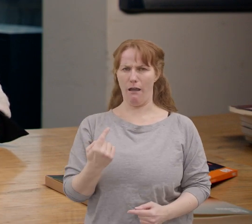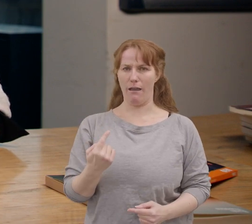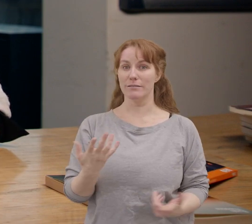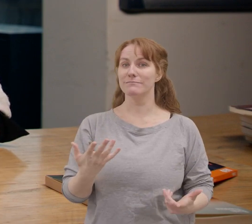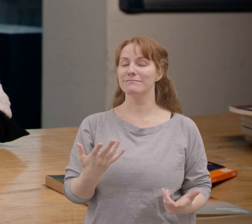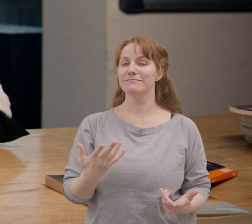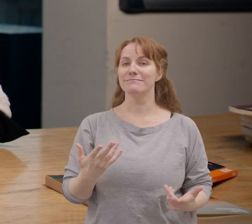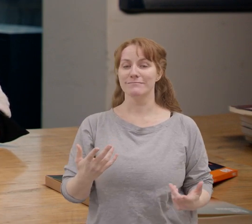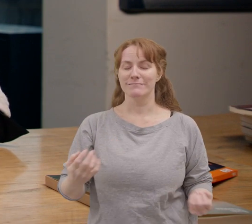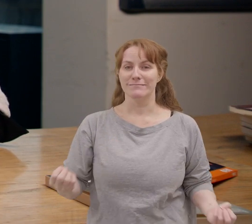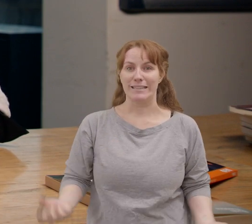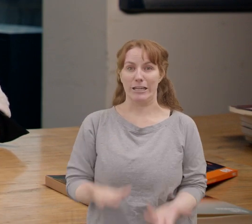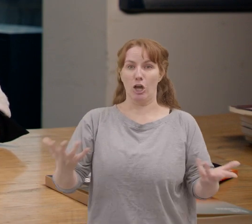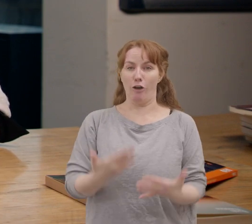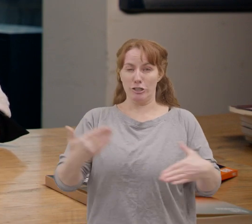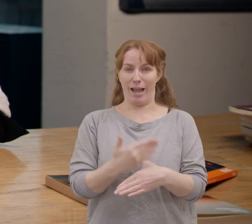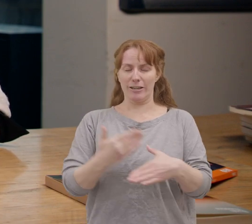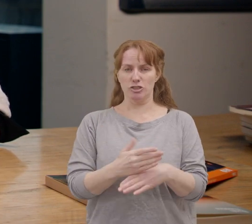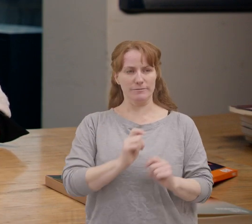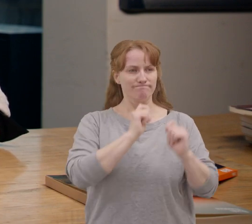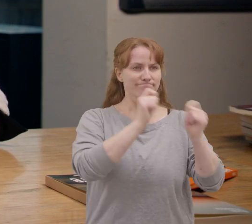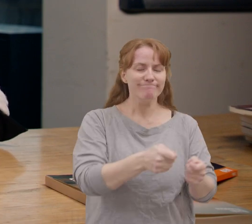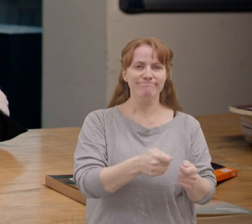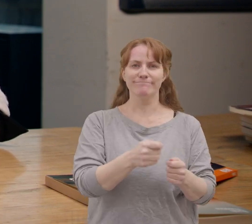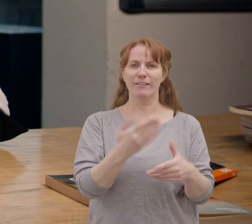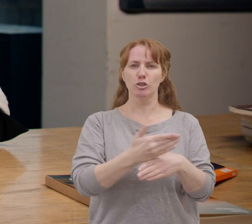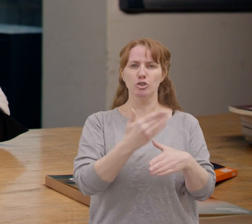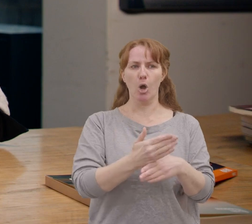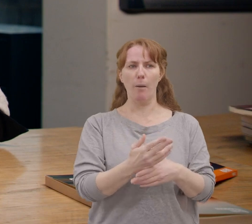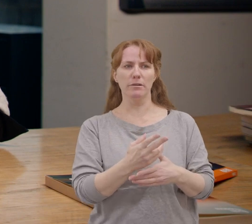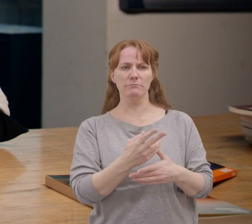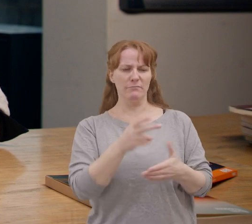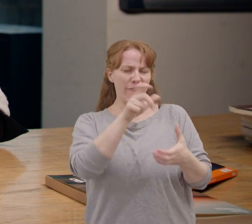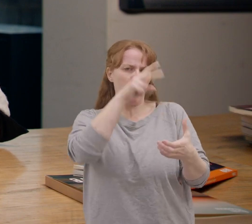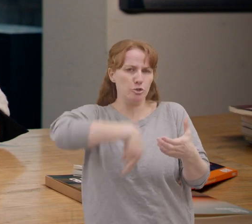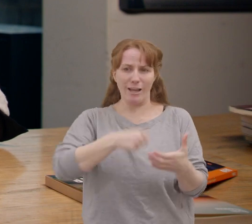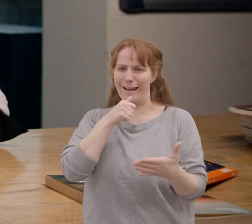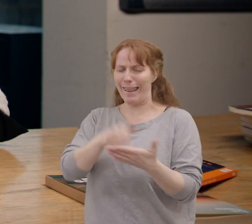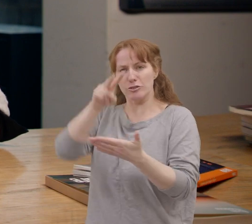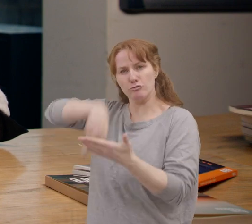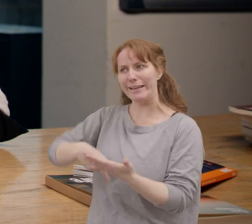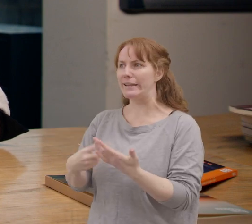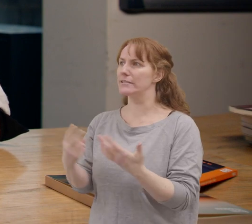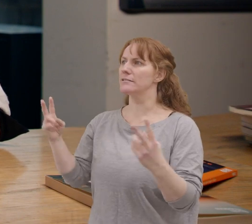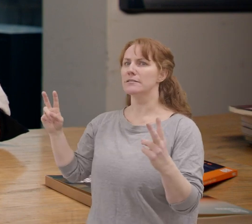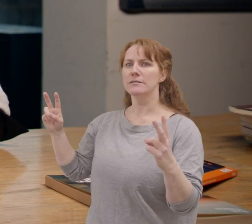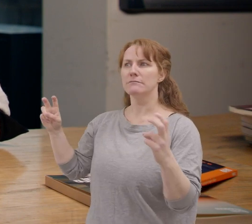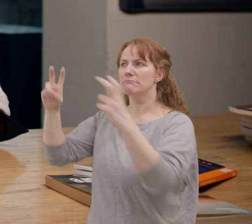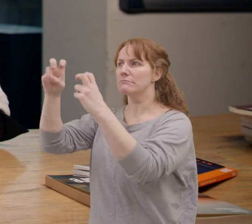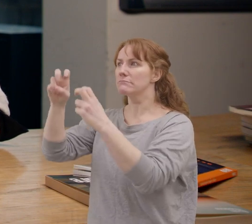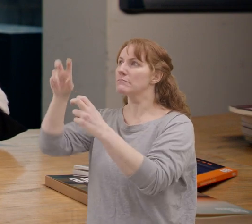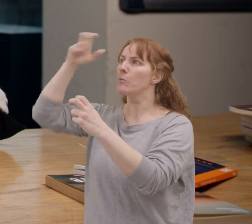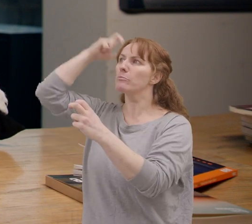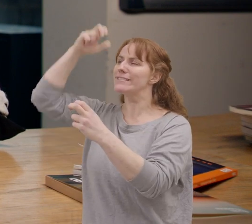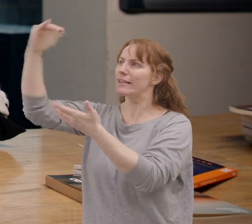is inspire action. They give the characters things they have to do. Check his phone, read his letter, go to the castle and rescue the princess. They can also prepare